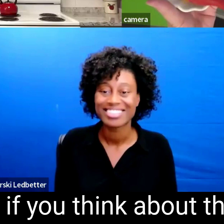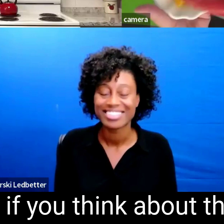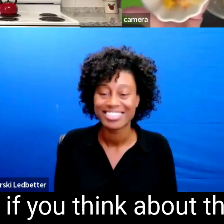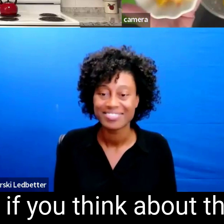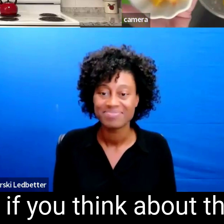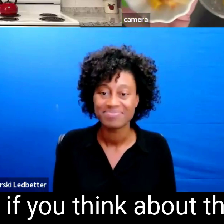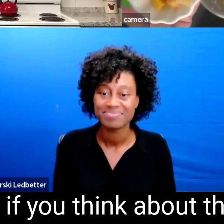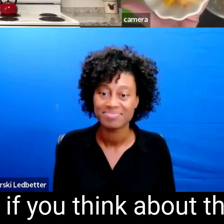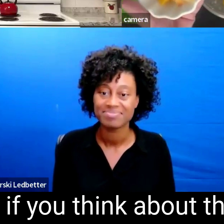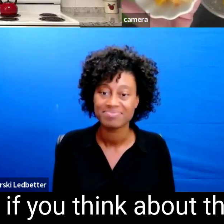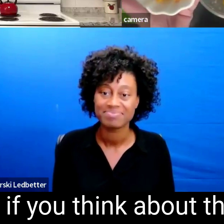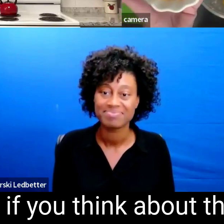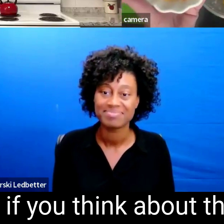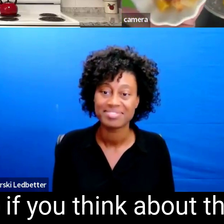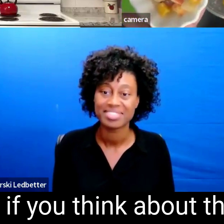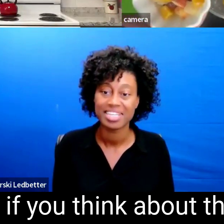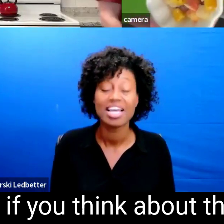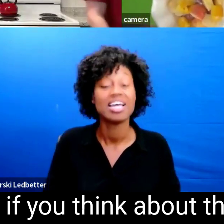So if you think about